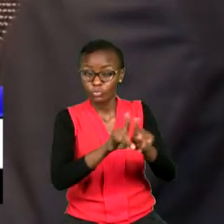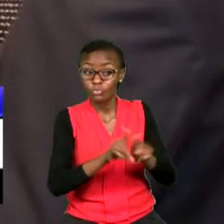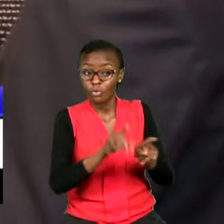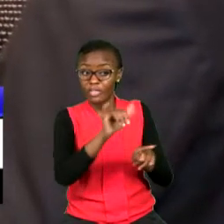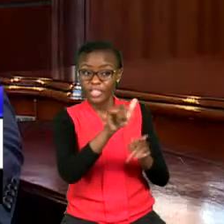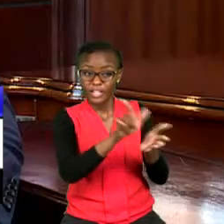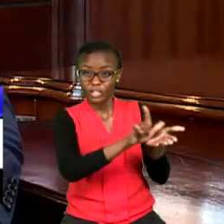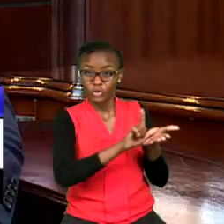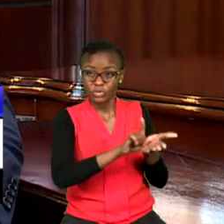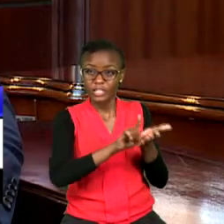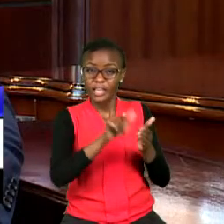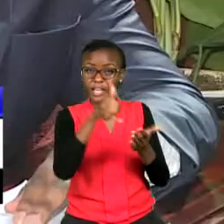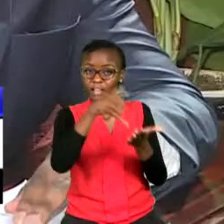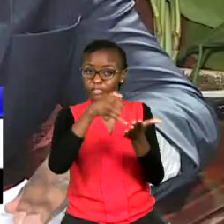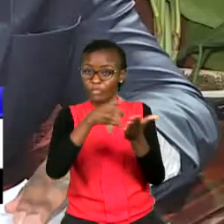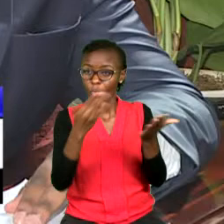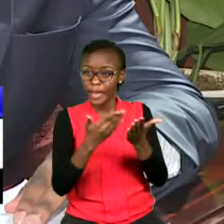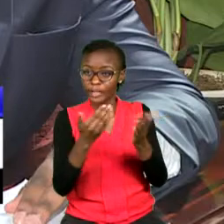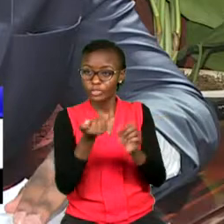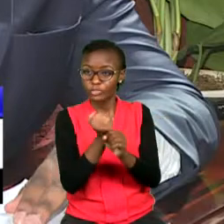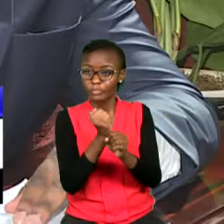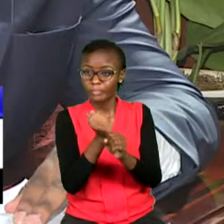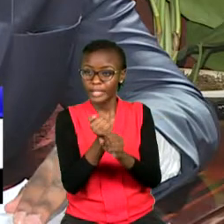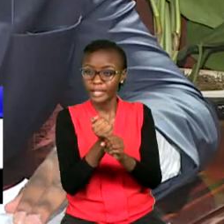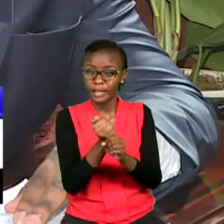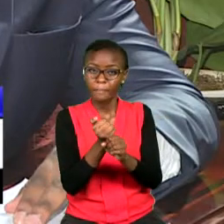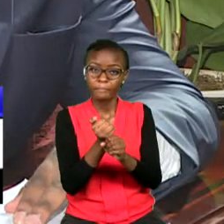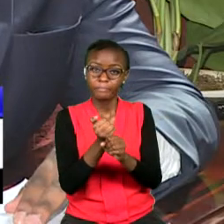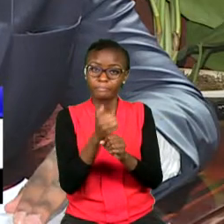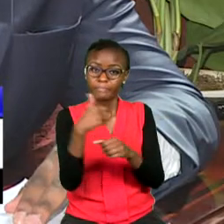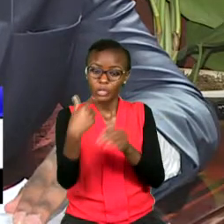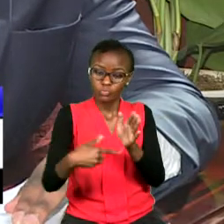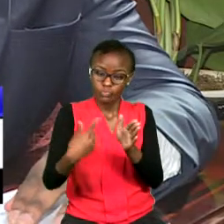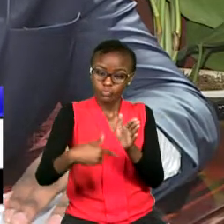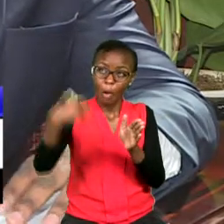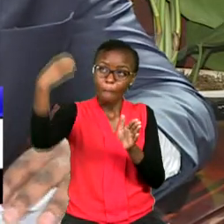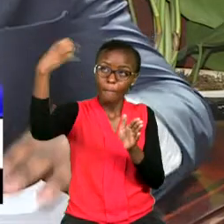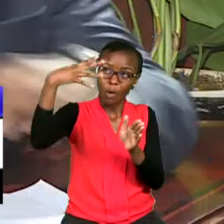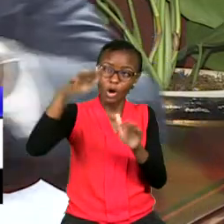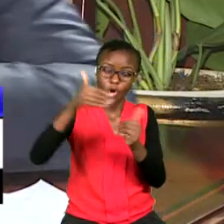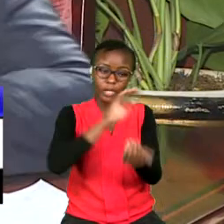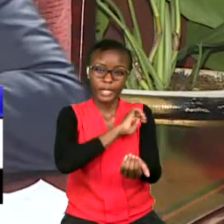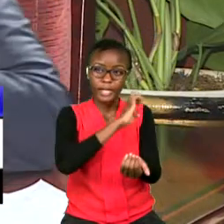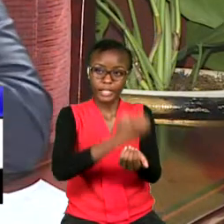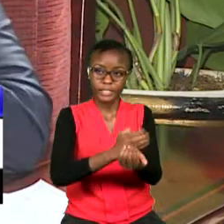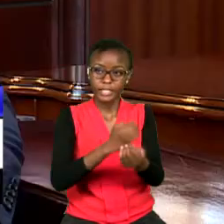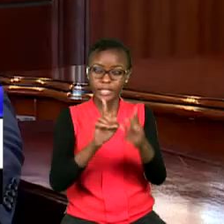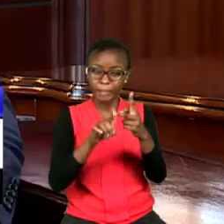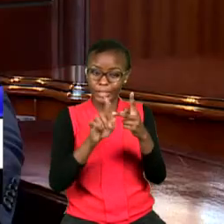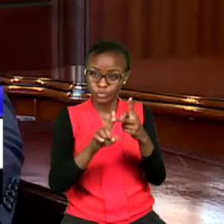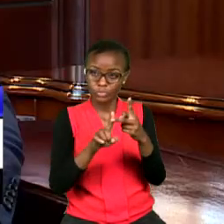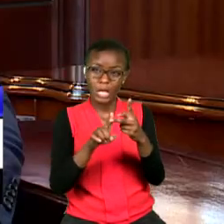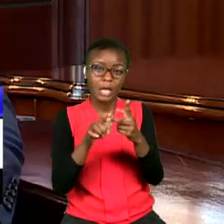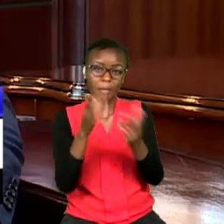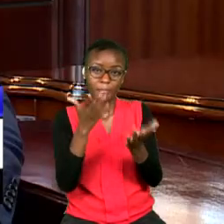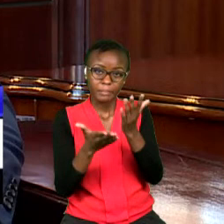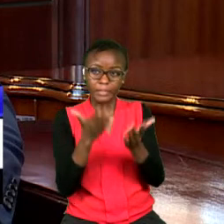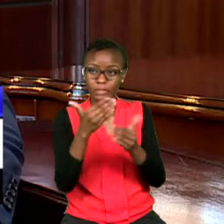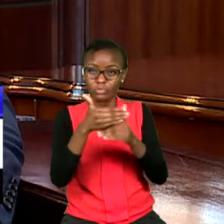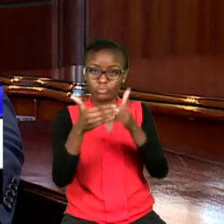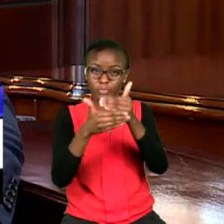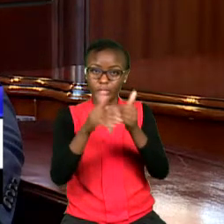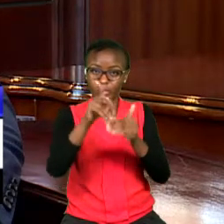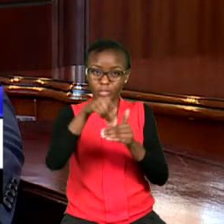have gone into generating power or energy, as we call it. Those debts have gone to build our